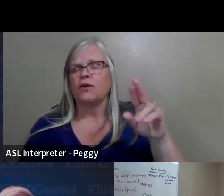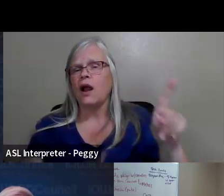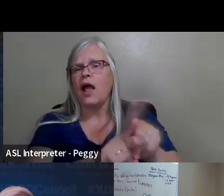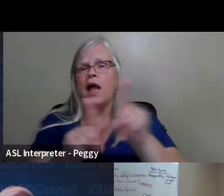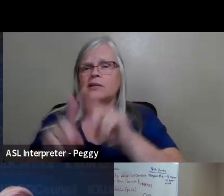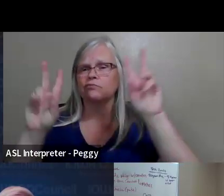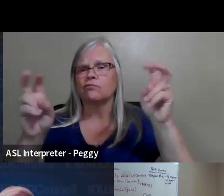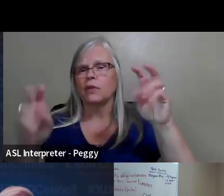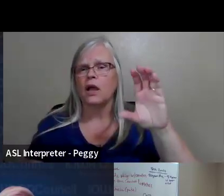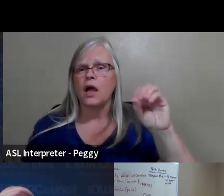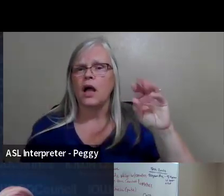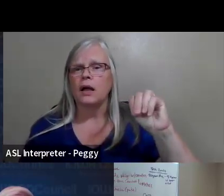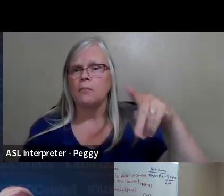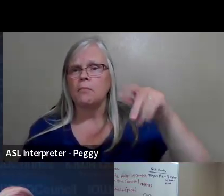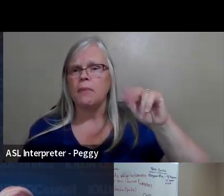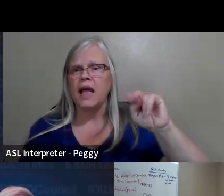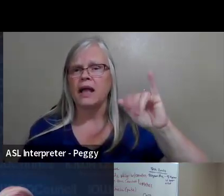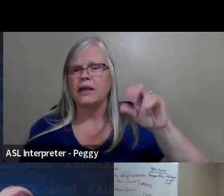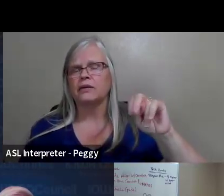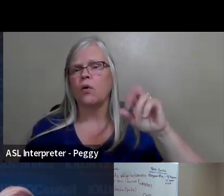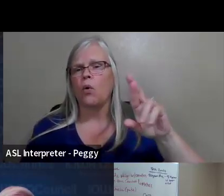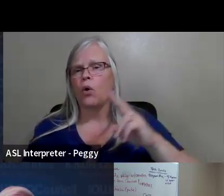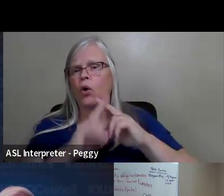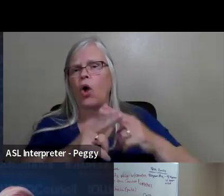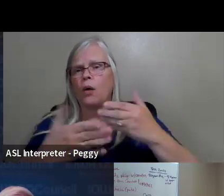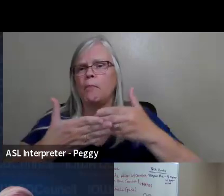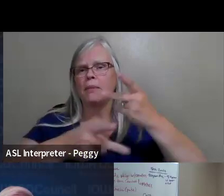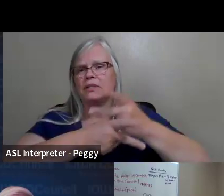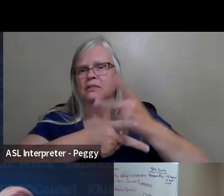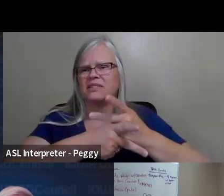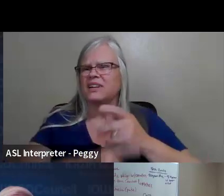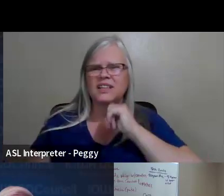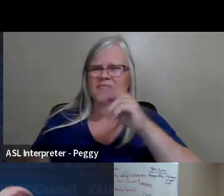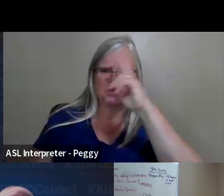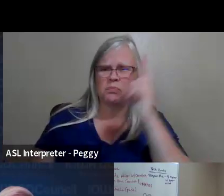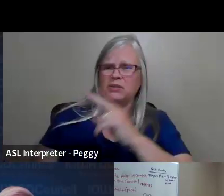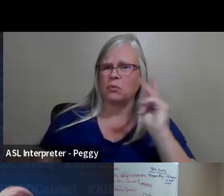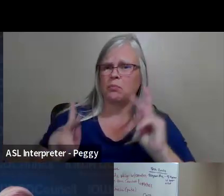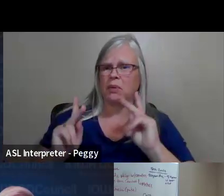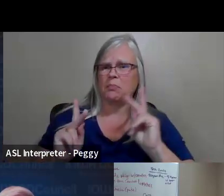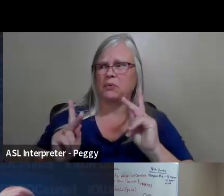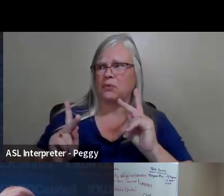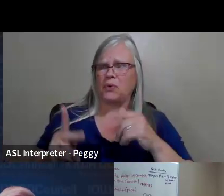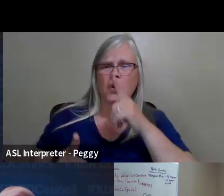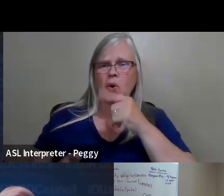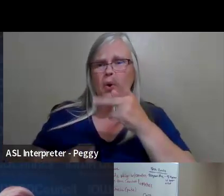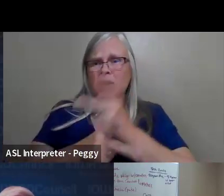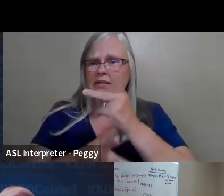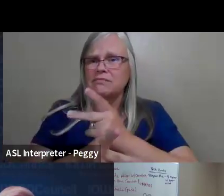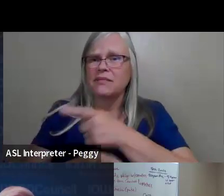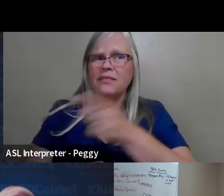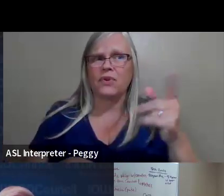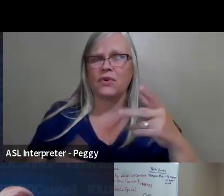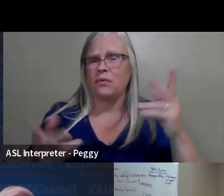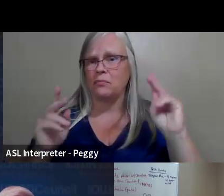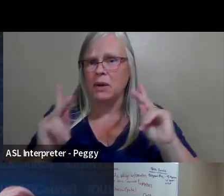or babysitters. Now, not only is that disrespectful to the people that provide that important care, it's